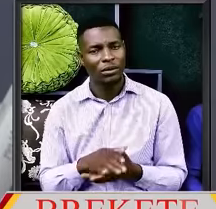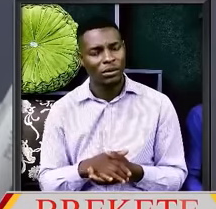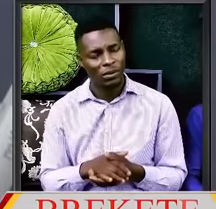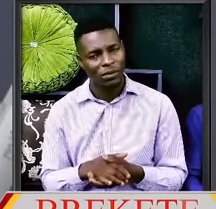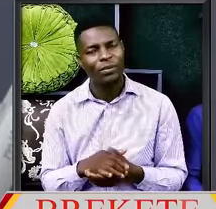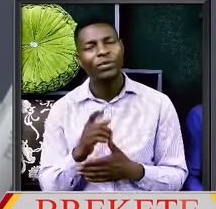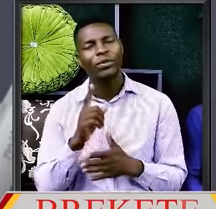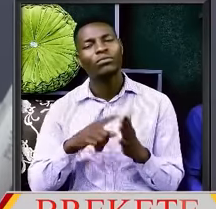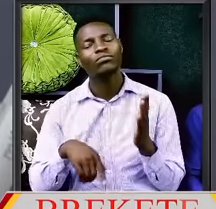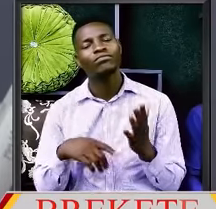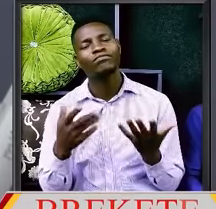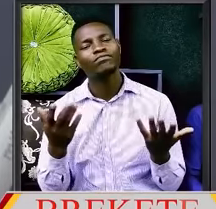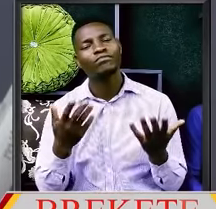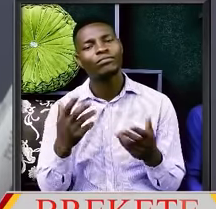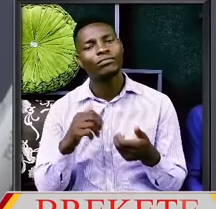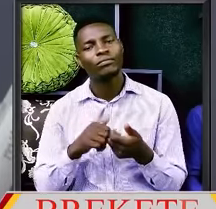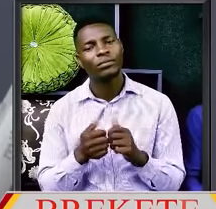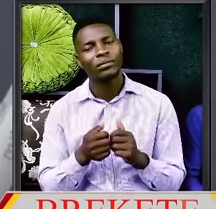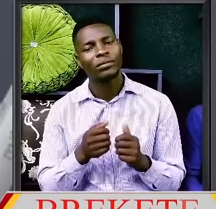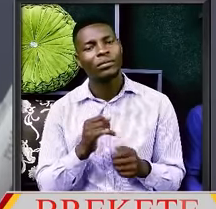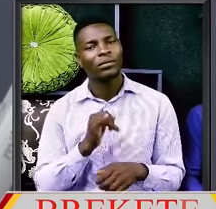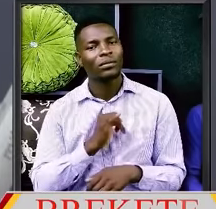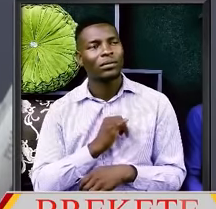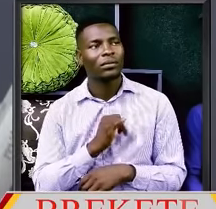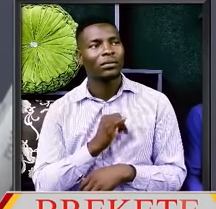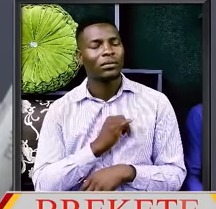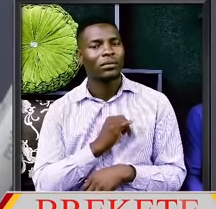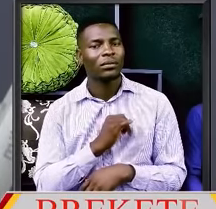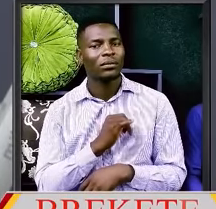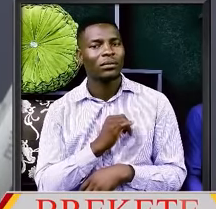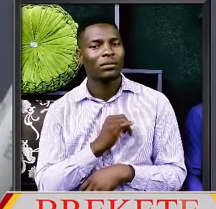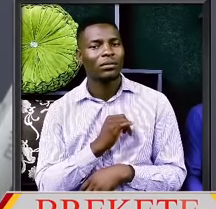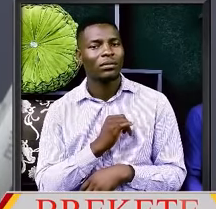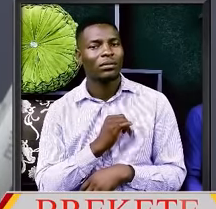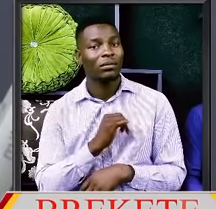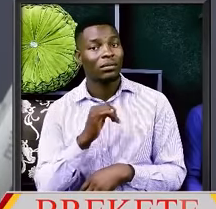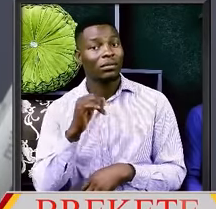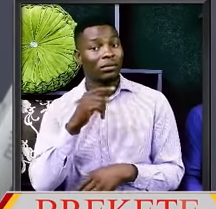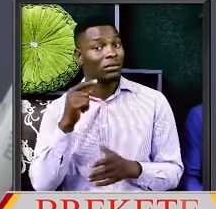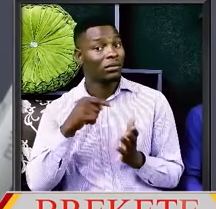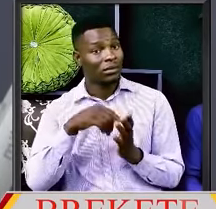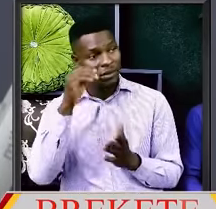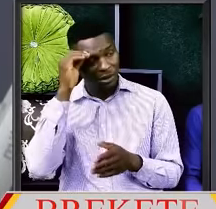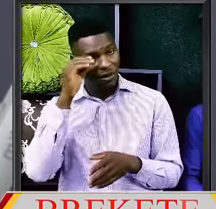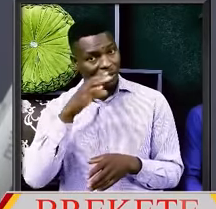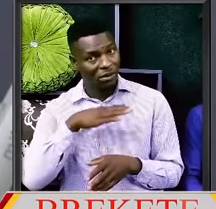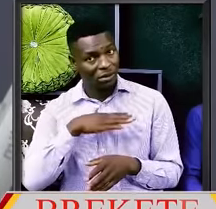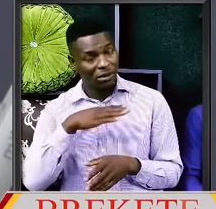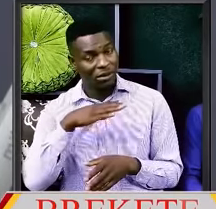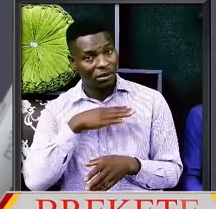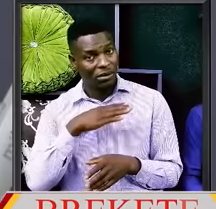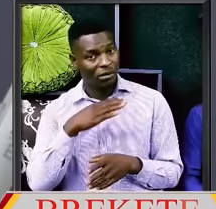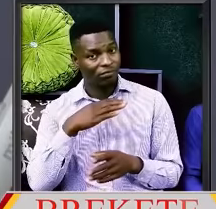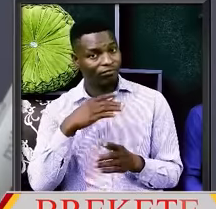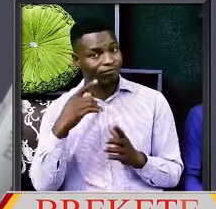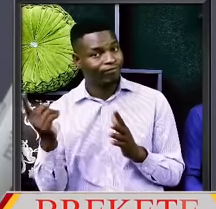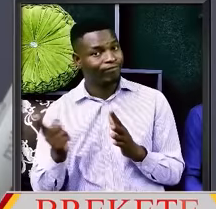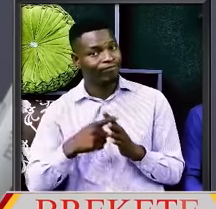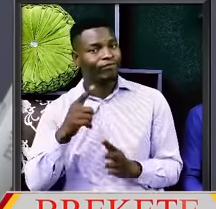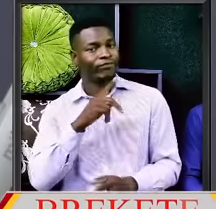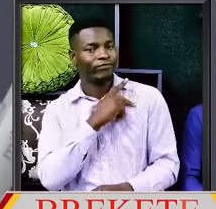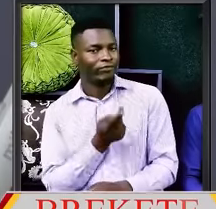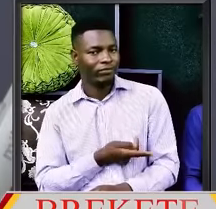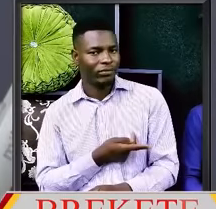somebody. And one policeman, he got me pregnant and he abandoned me, he leave me. How old